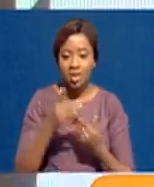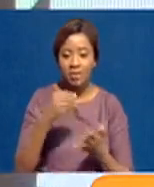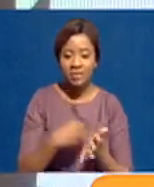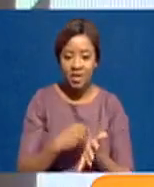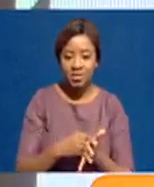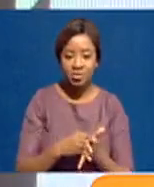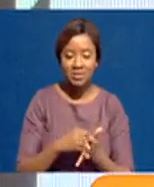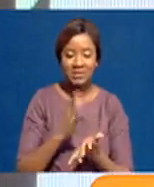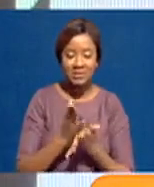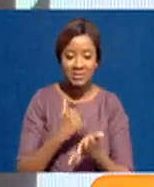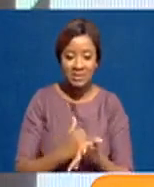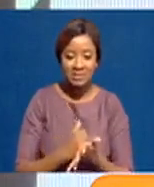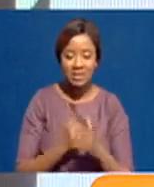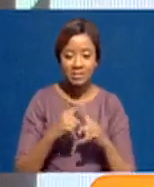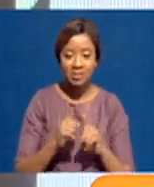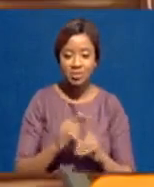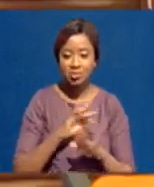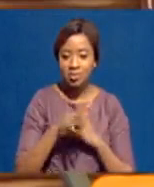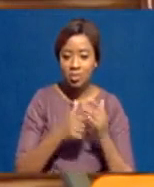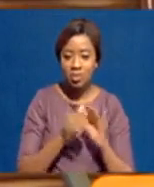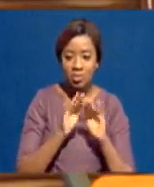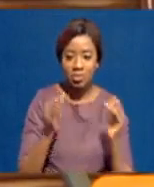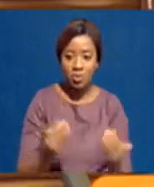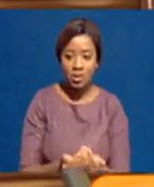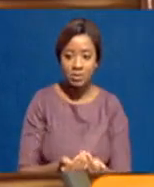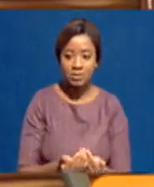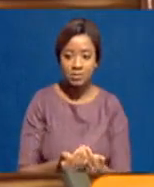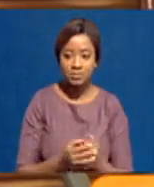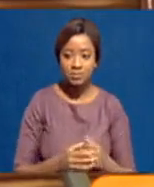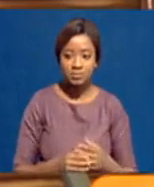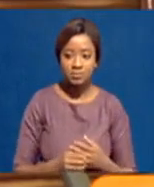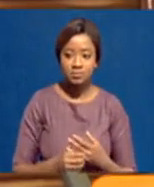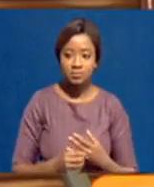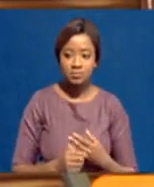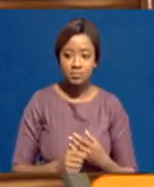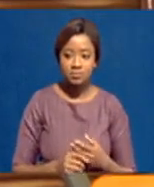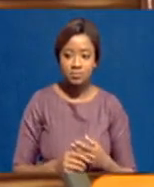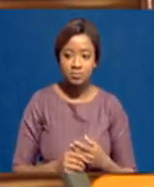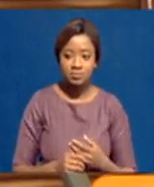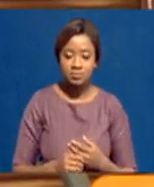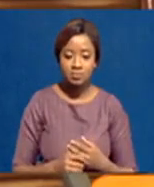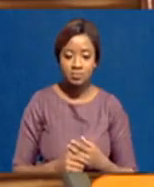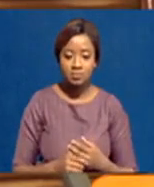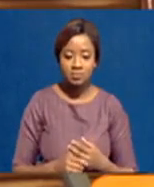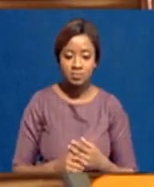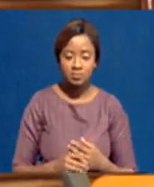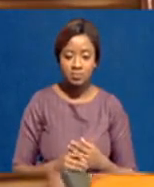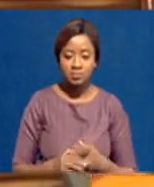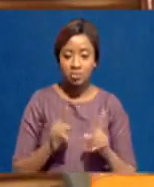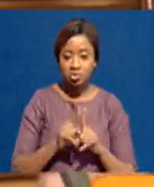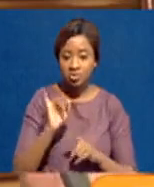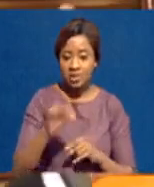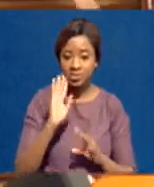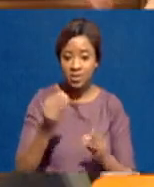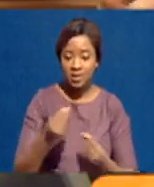not just in our space, but in the rest of the world. Boarding TMB at that opportune time gives us